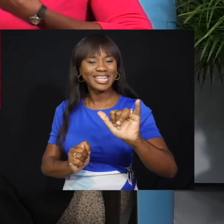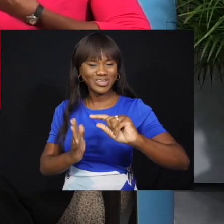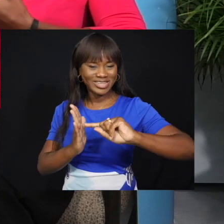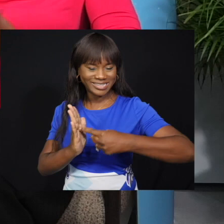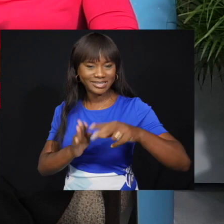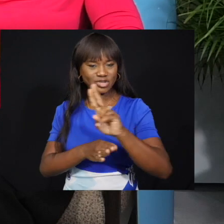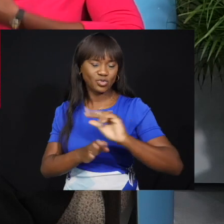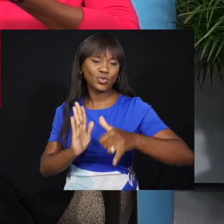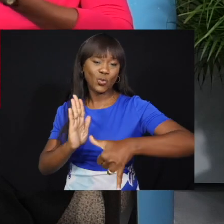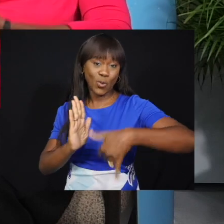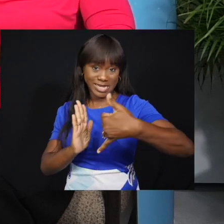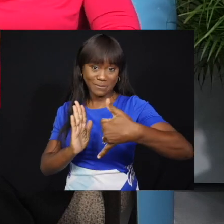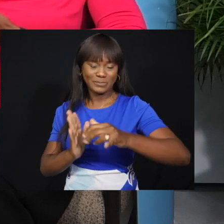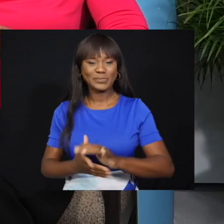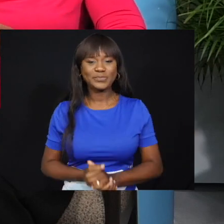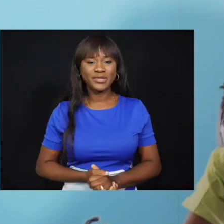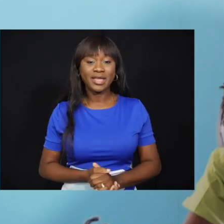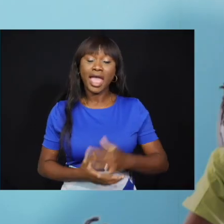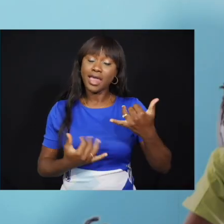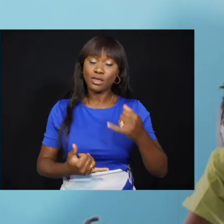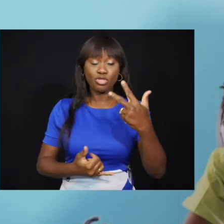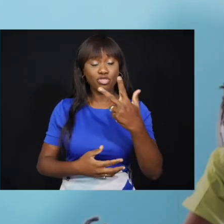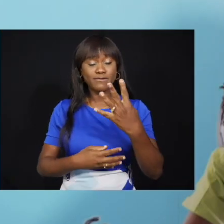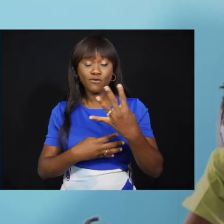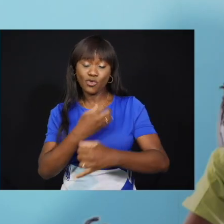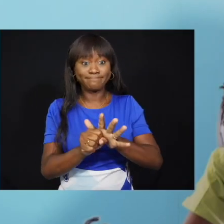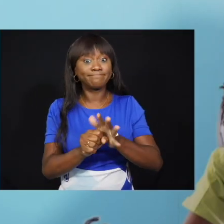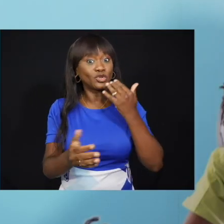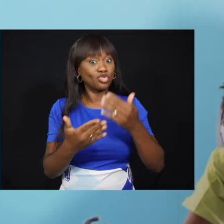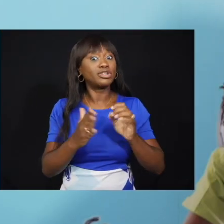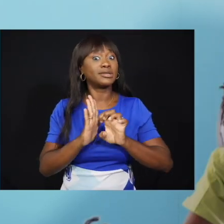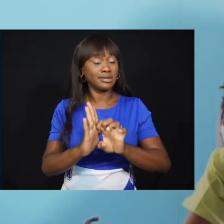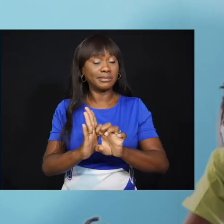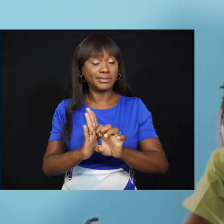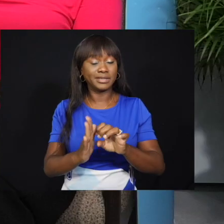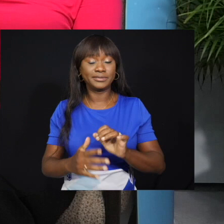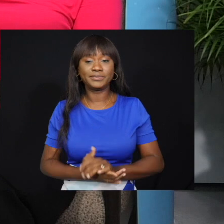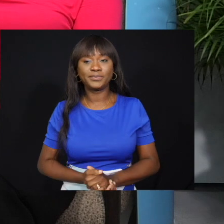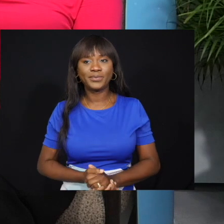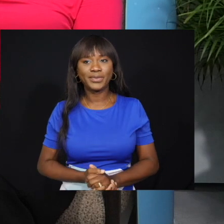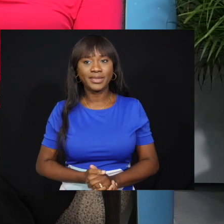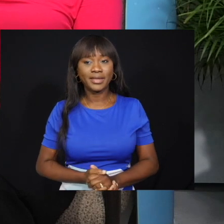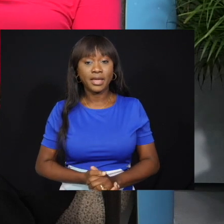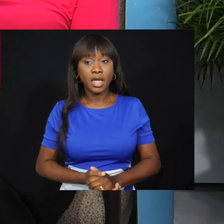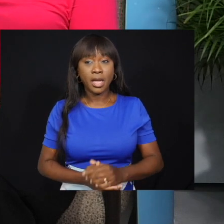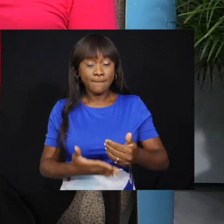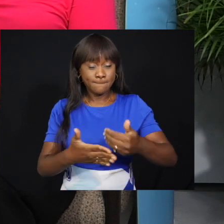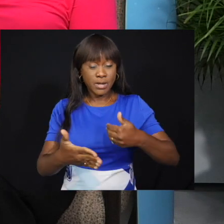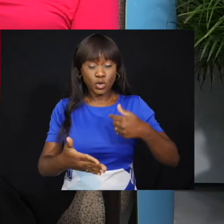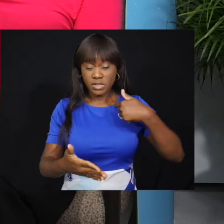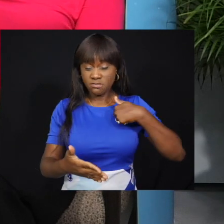that's how it began. And then I've been on now for about 3 to 4 years. But I'll give you the joke with this.